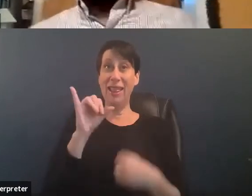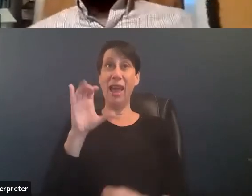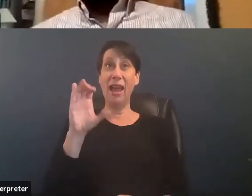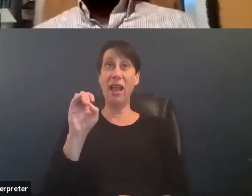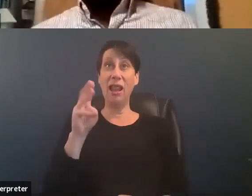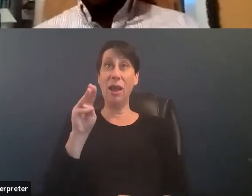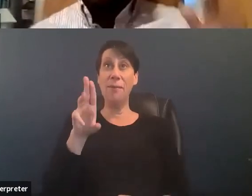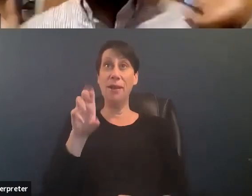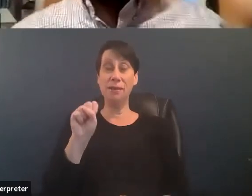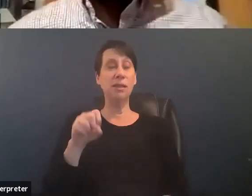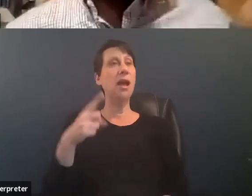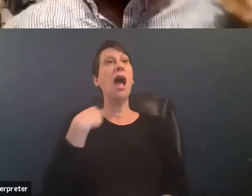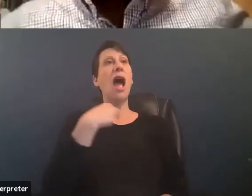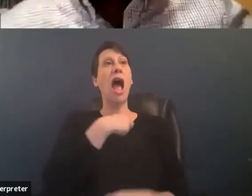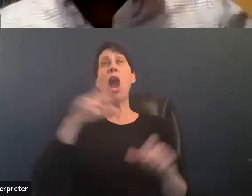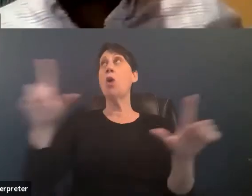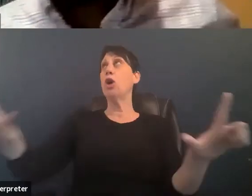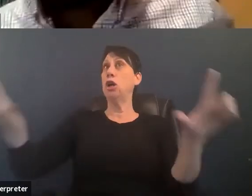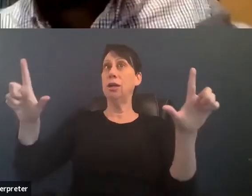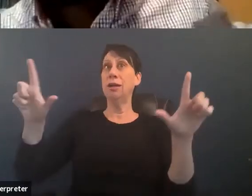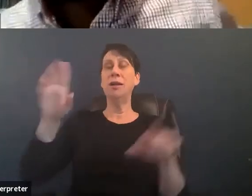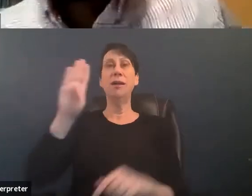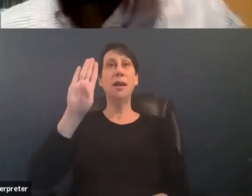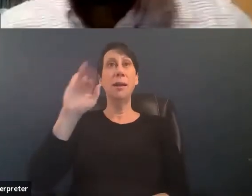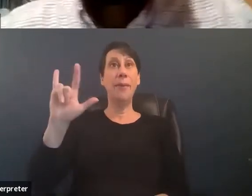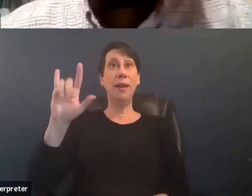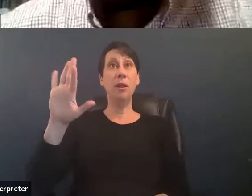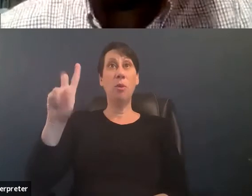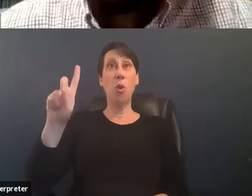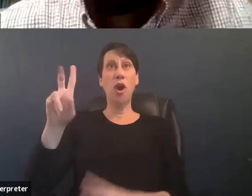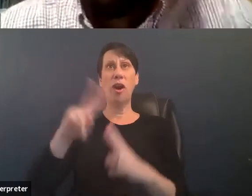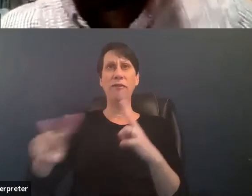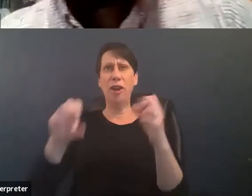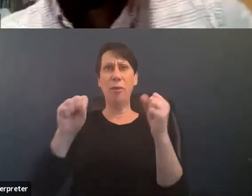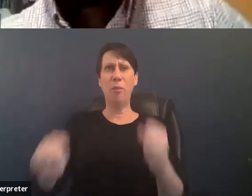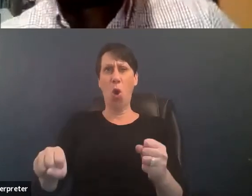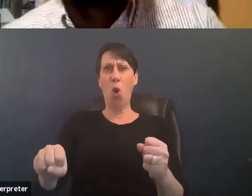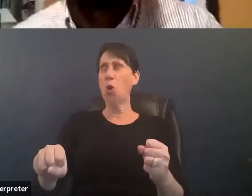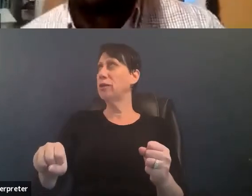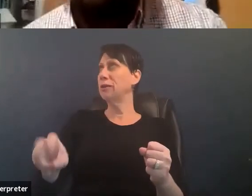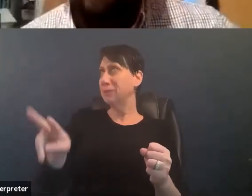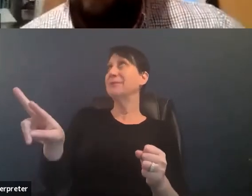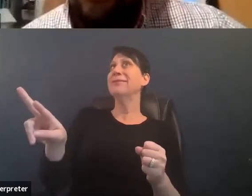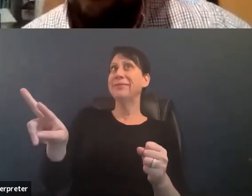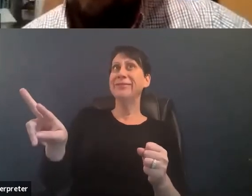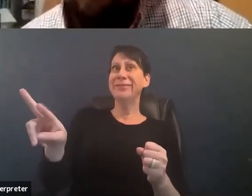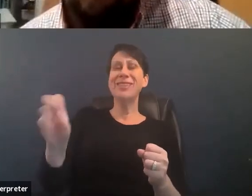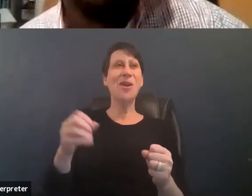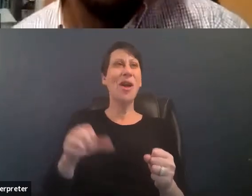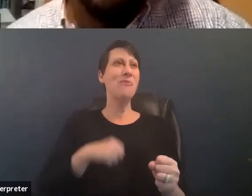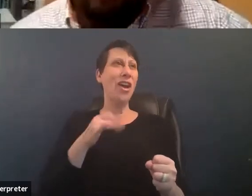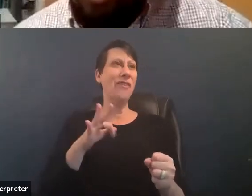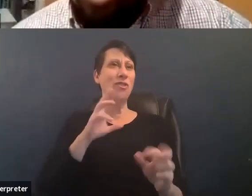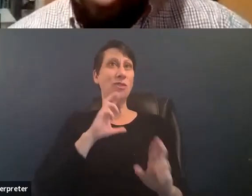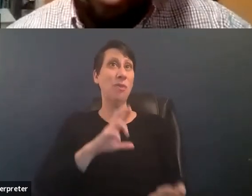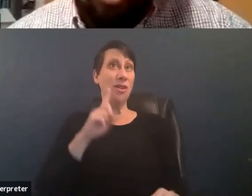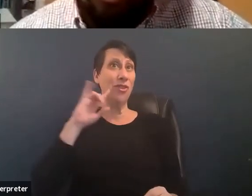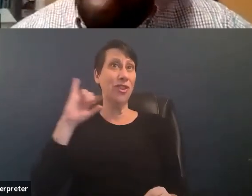our billboards have been very bold. So I'm proud of the response there. So